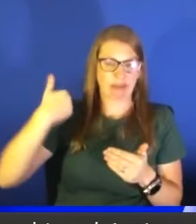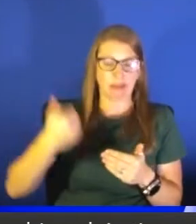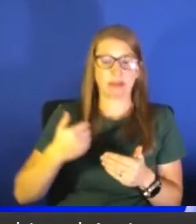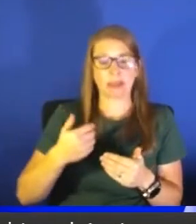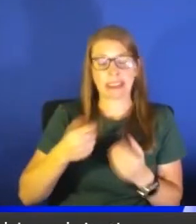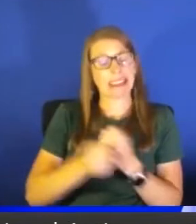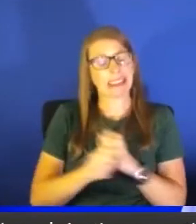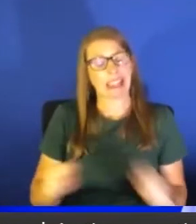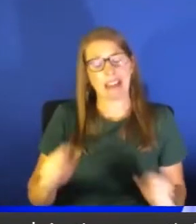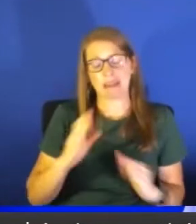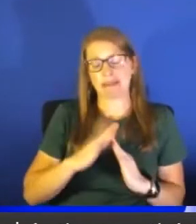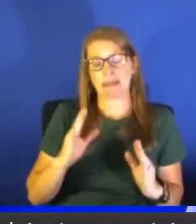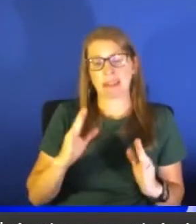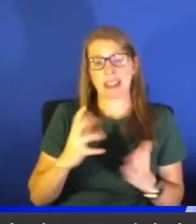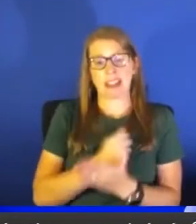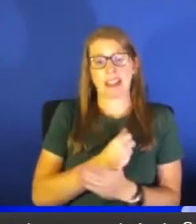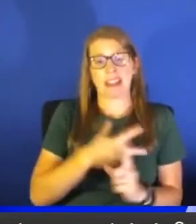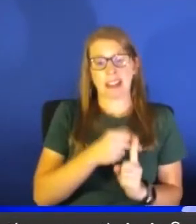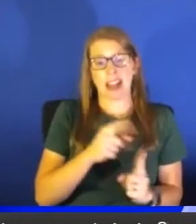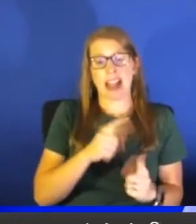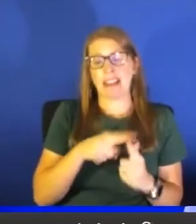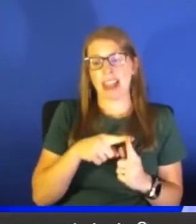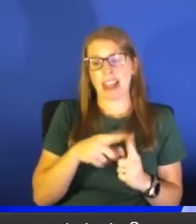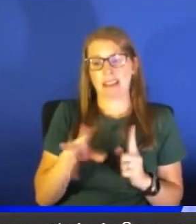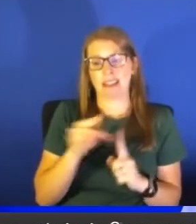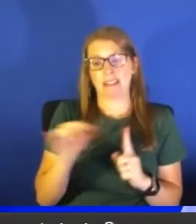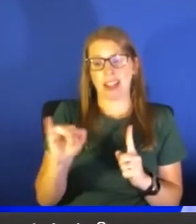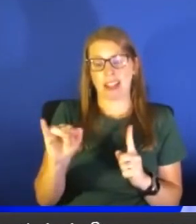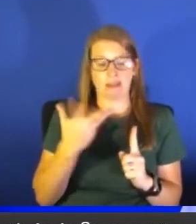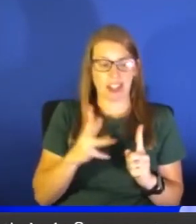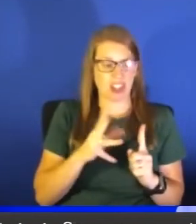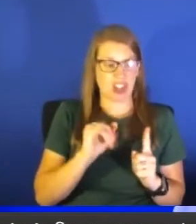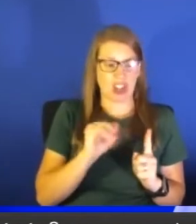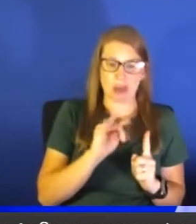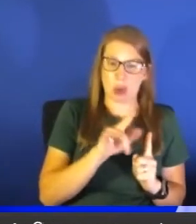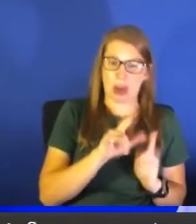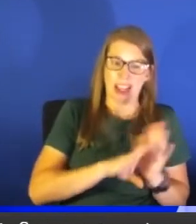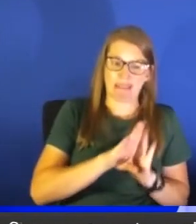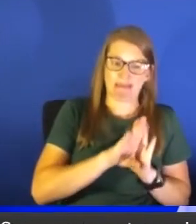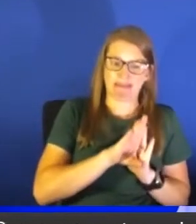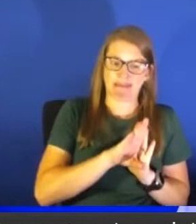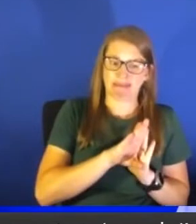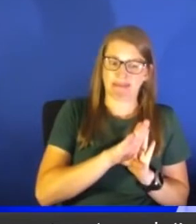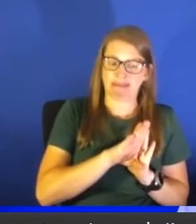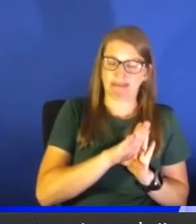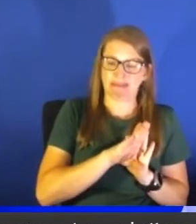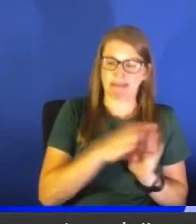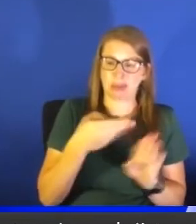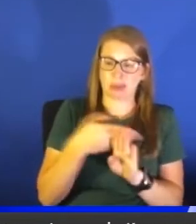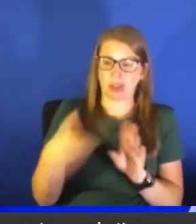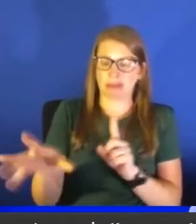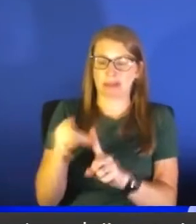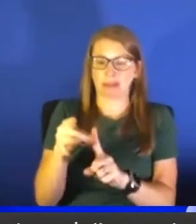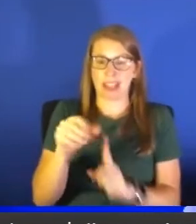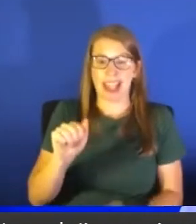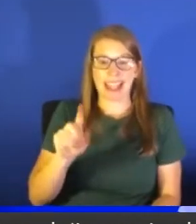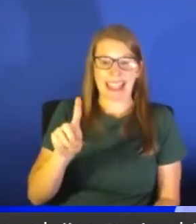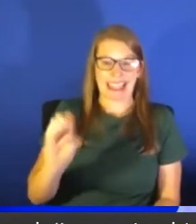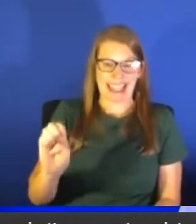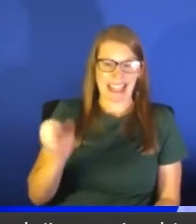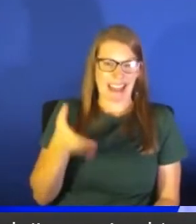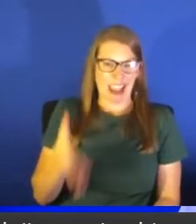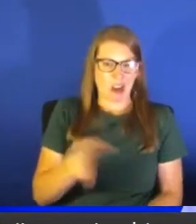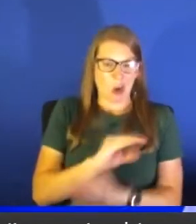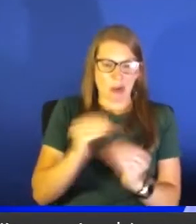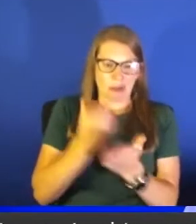vaccines and then getting infected. You have that immunity built up, but there's no evidence of the ADE there. So I think that